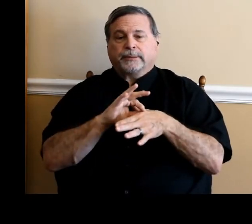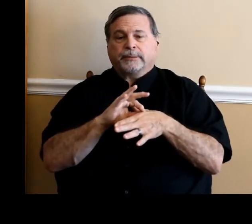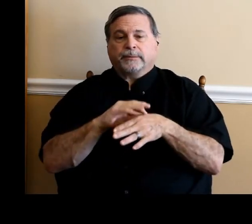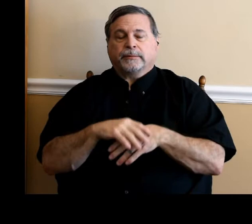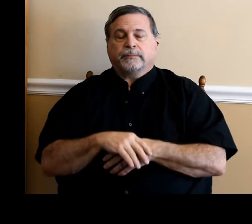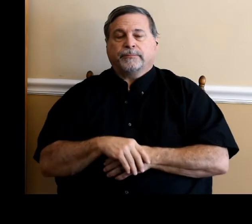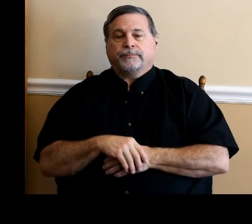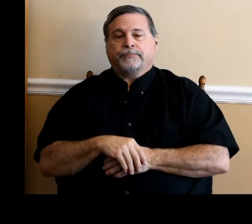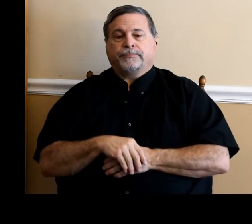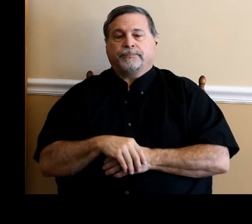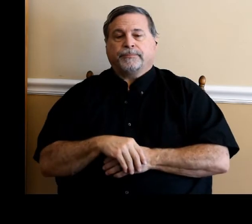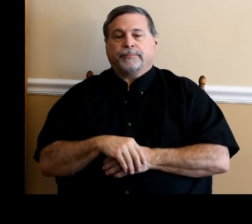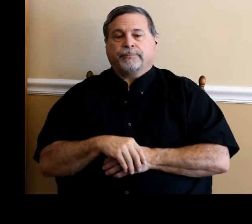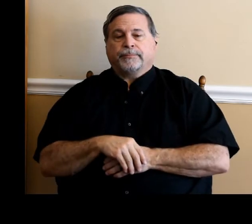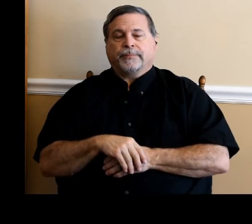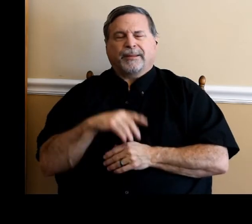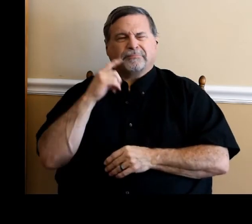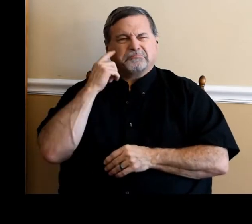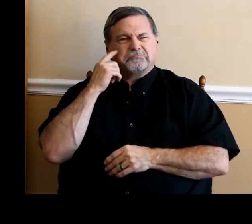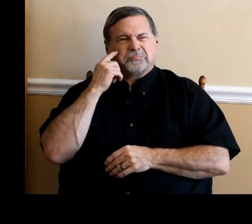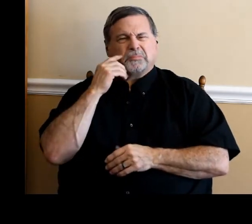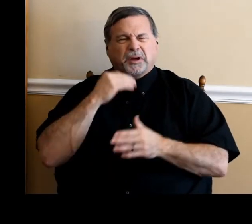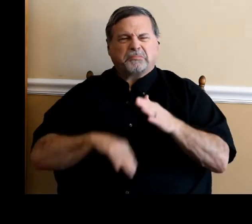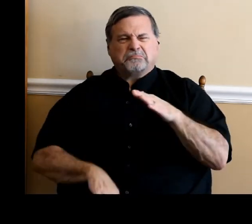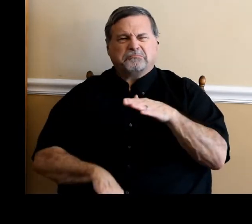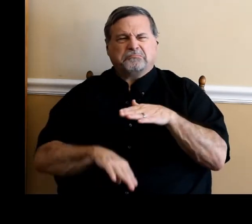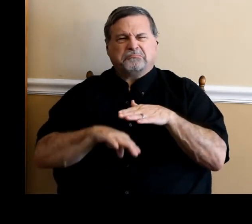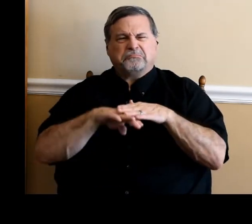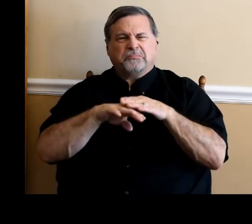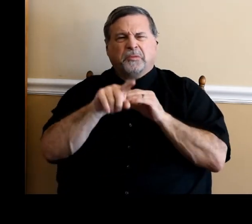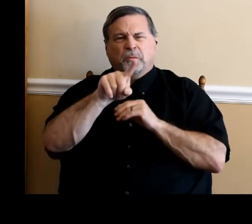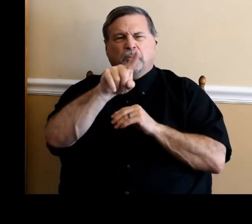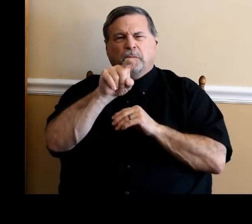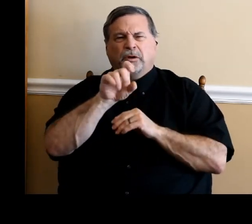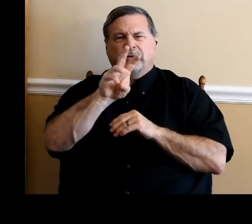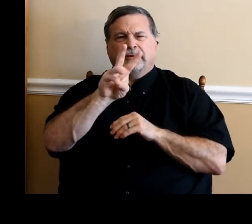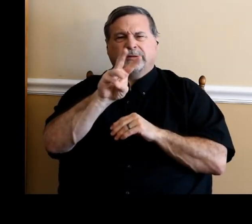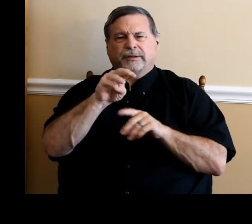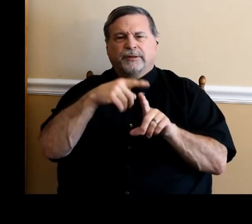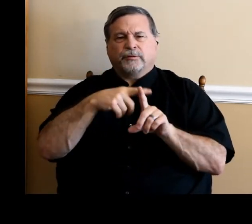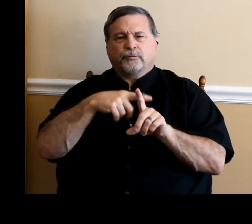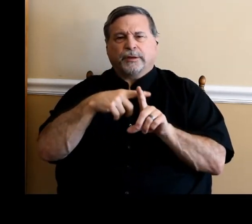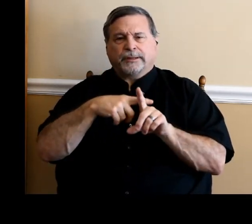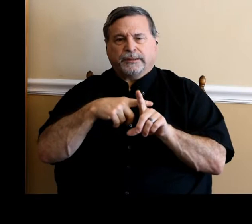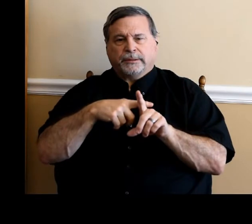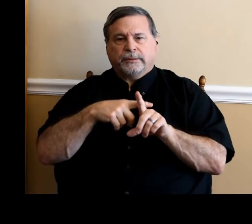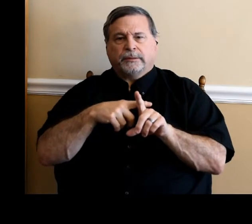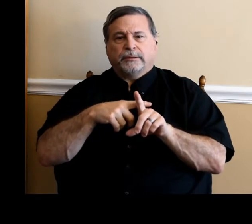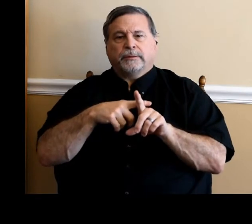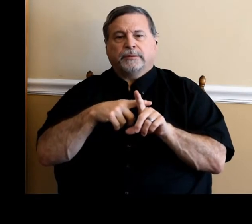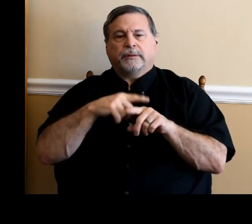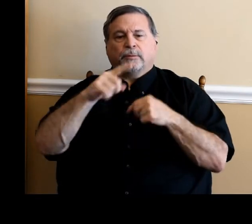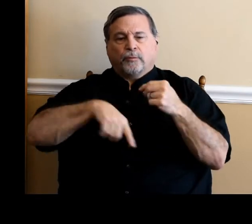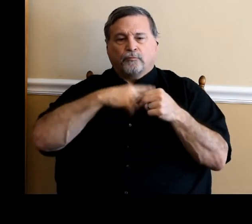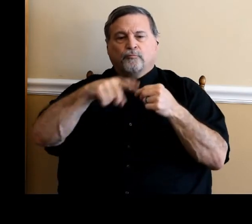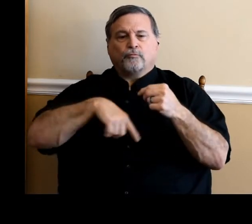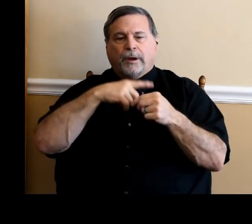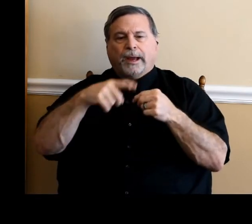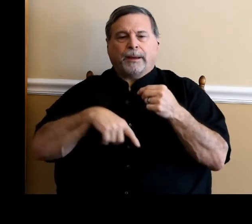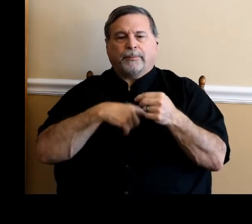meats. Figure it's getting up towards about 160 degrees, so we're going to wrap all these things